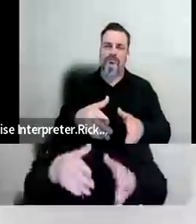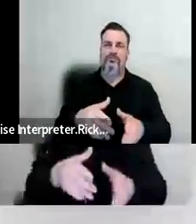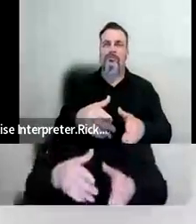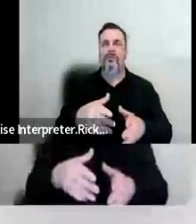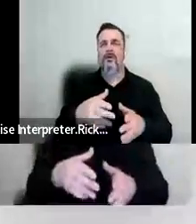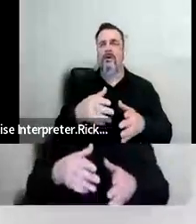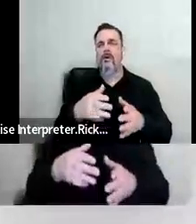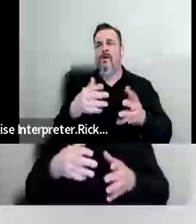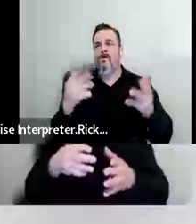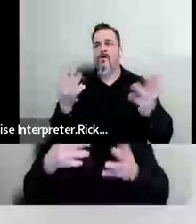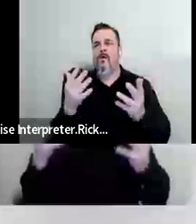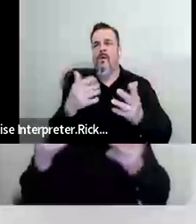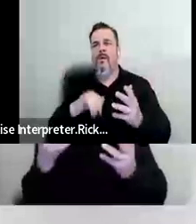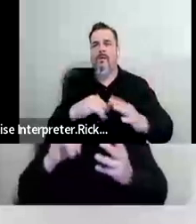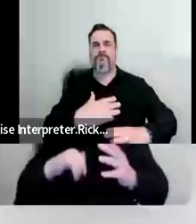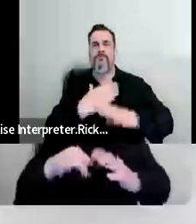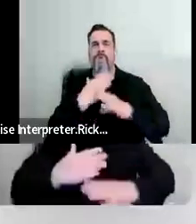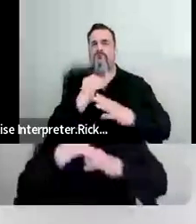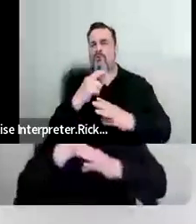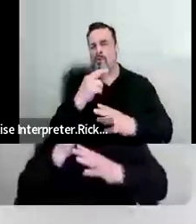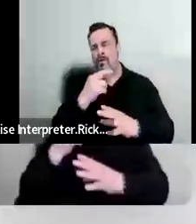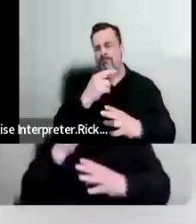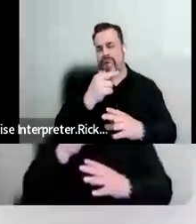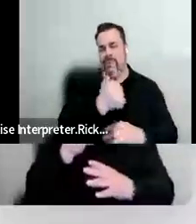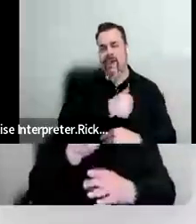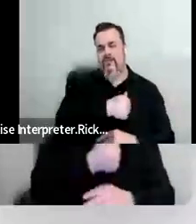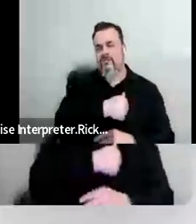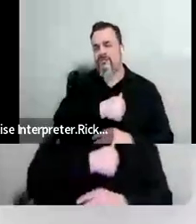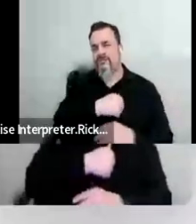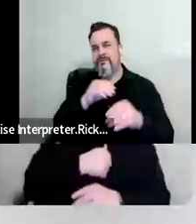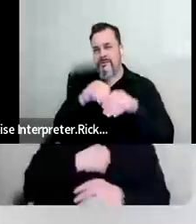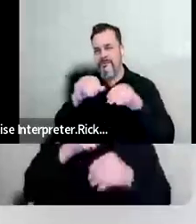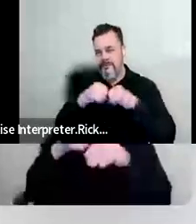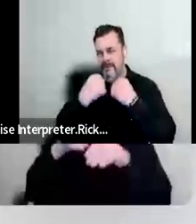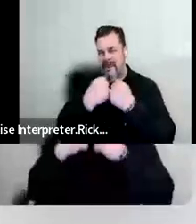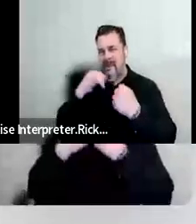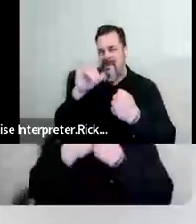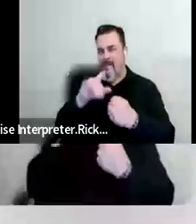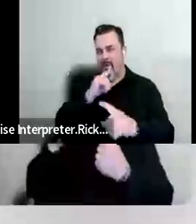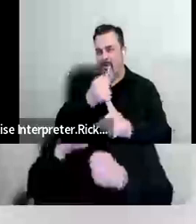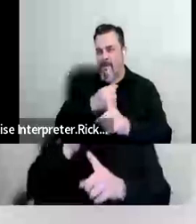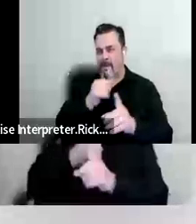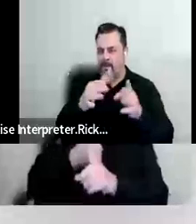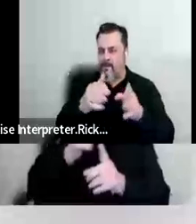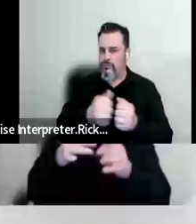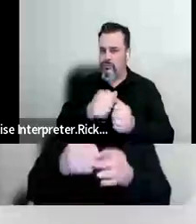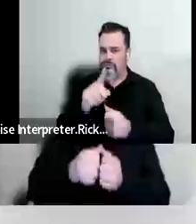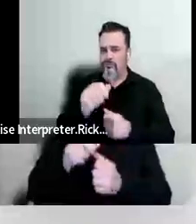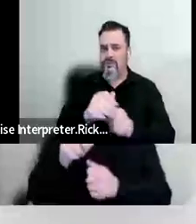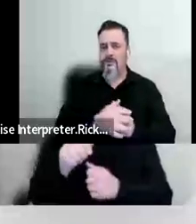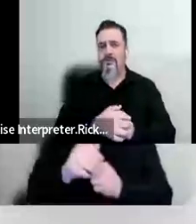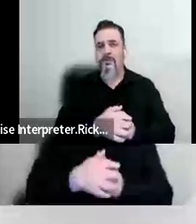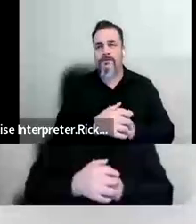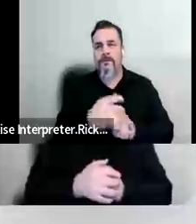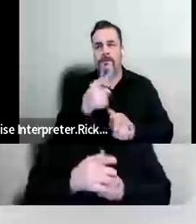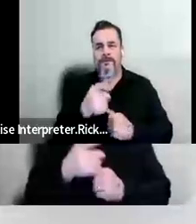and what those barriers or other sort of attitudes in society that really impact the person with a disability.